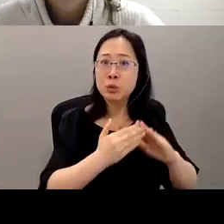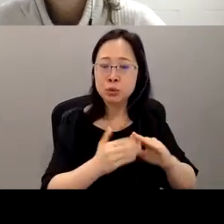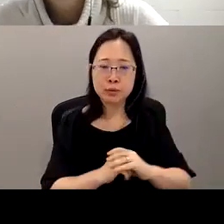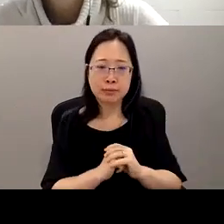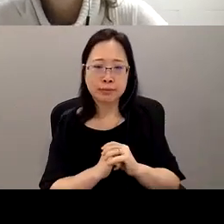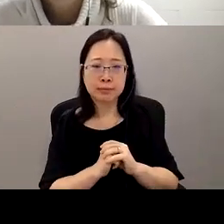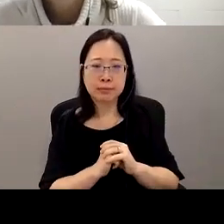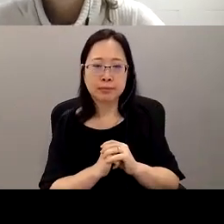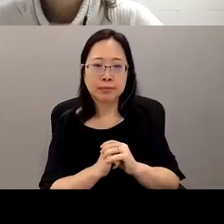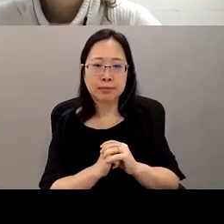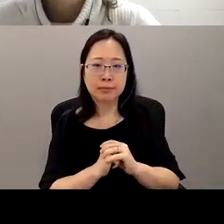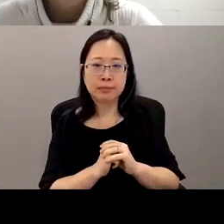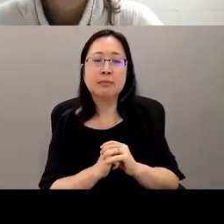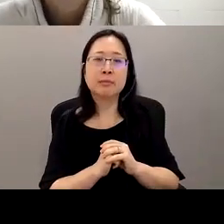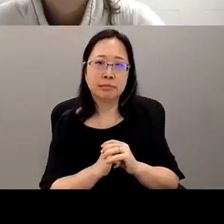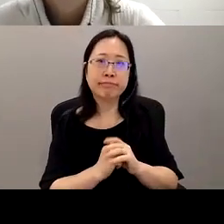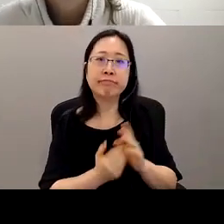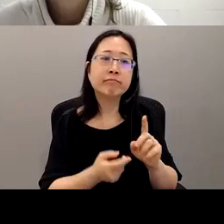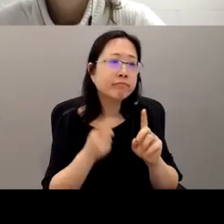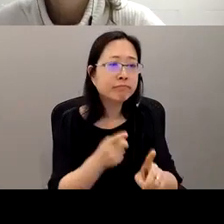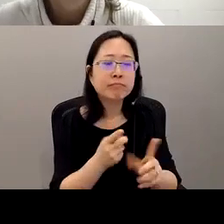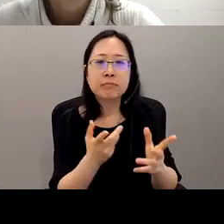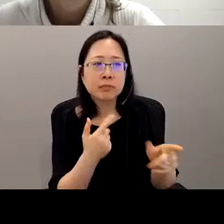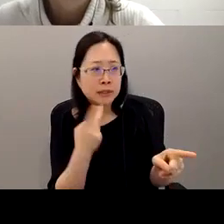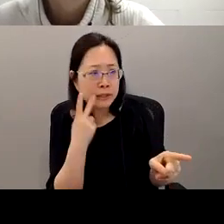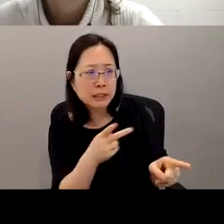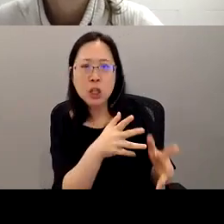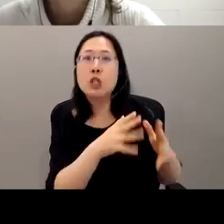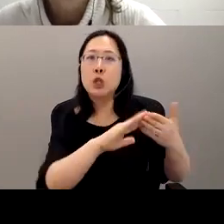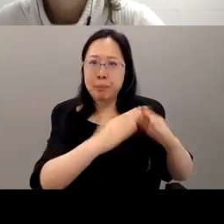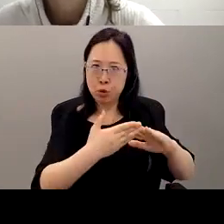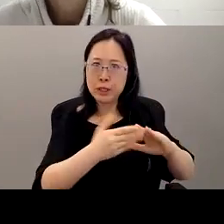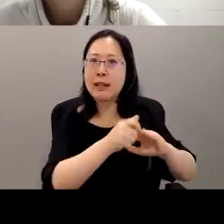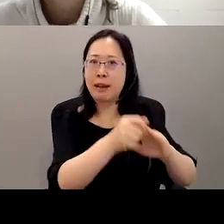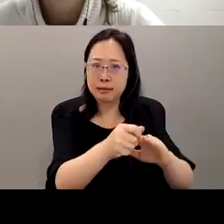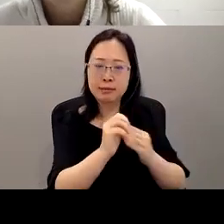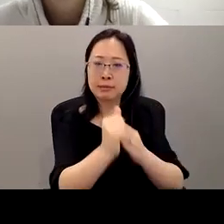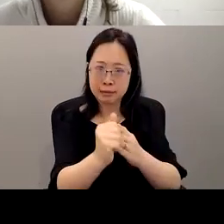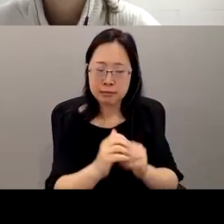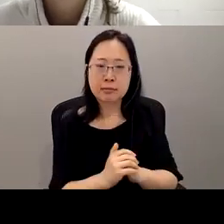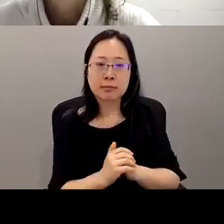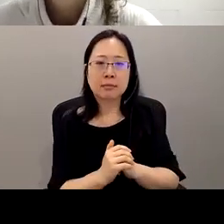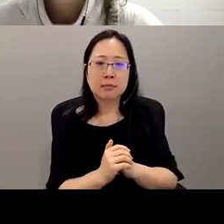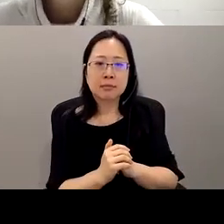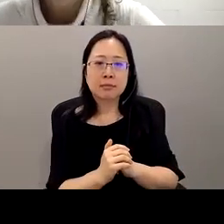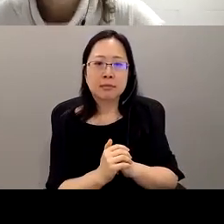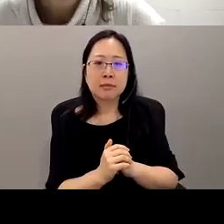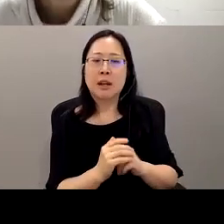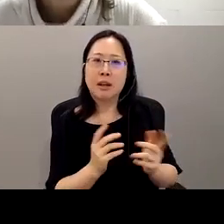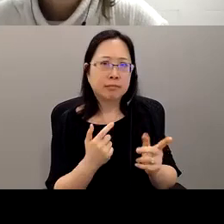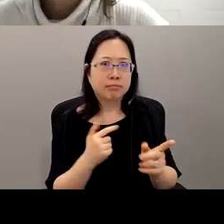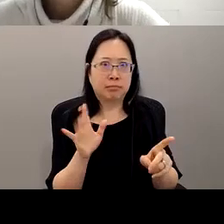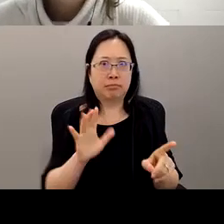at being community-led. We were a grassroots organization at the time with an innovative idea, and we continually try to